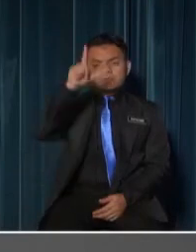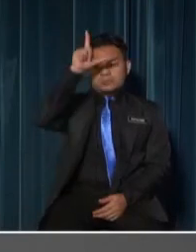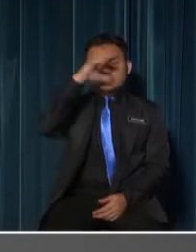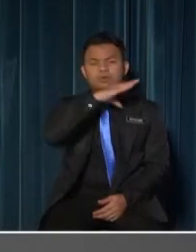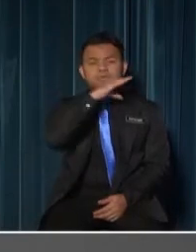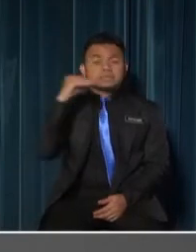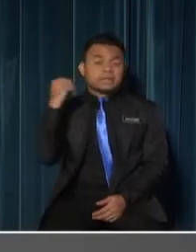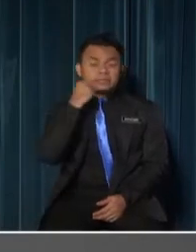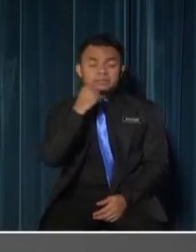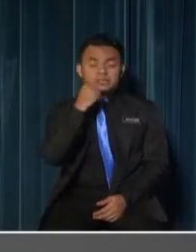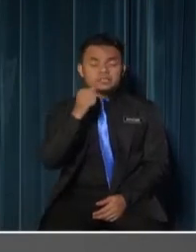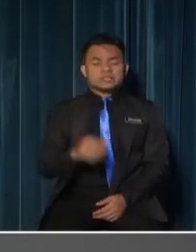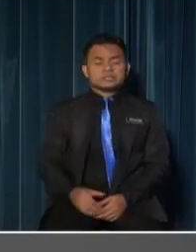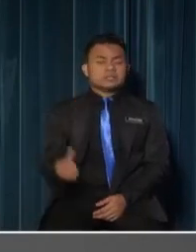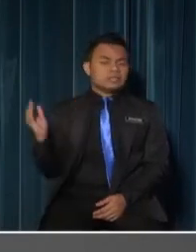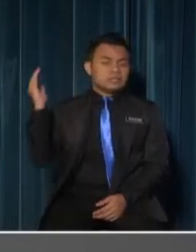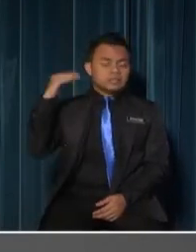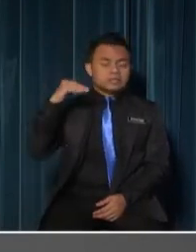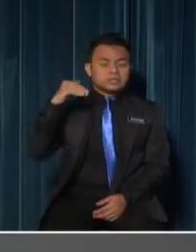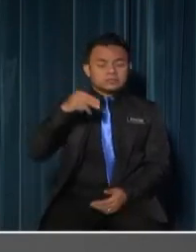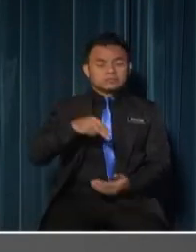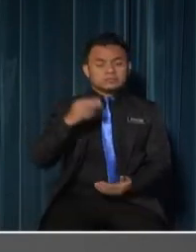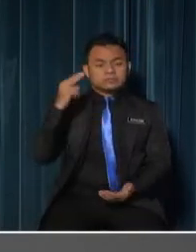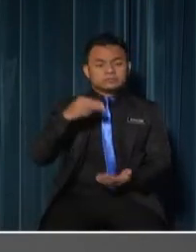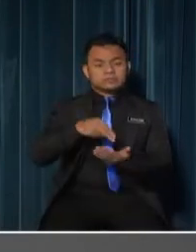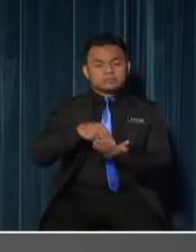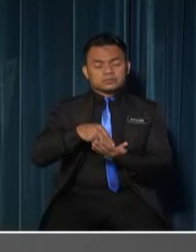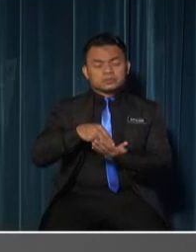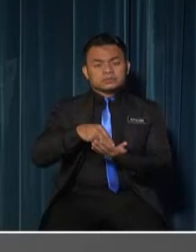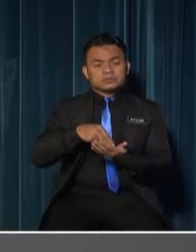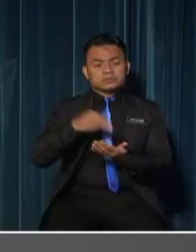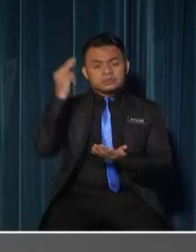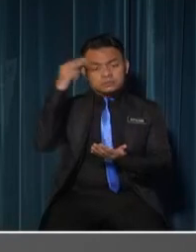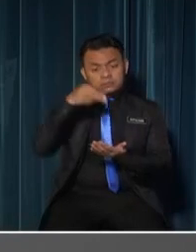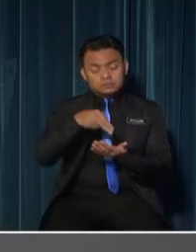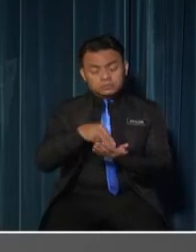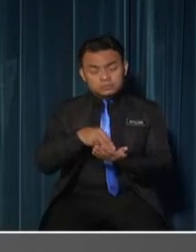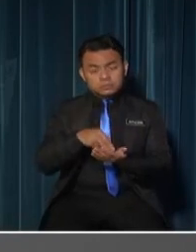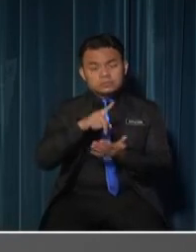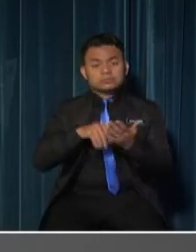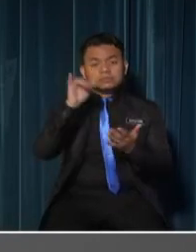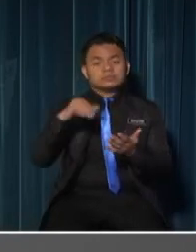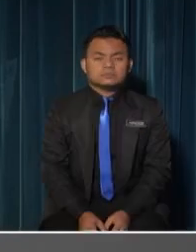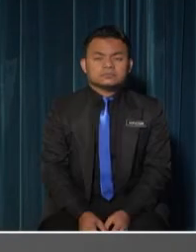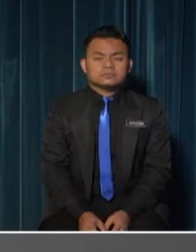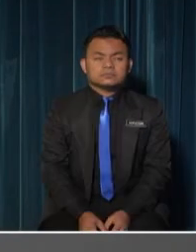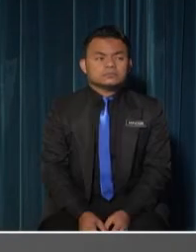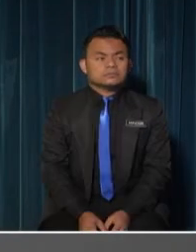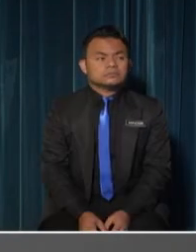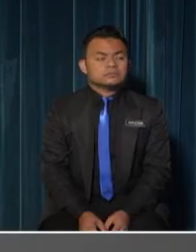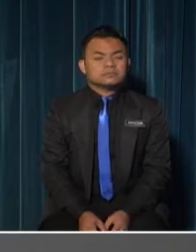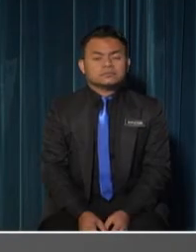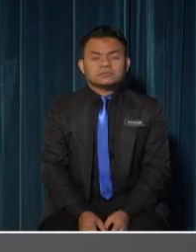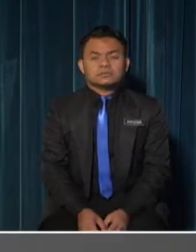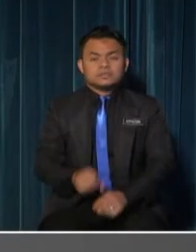Boys and girls, let's recall what we have learned about the solar system today. The